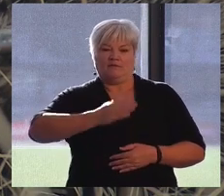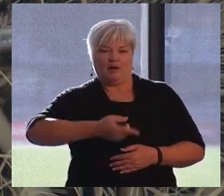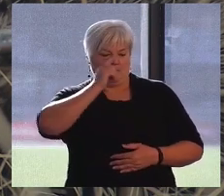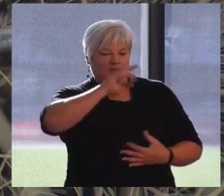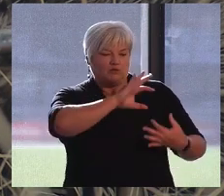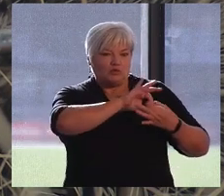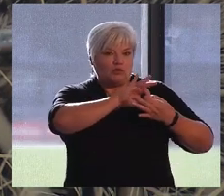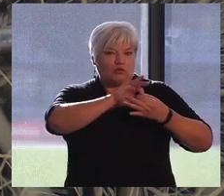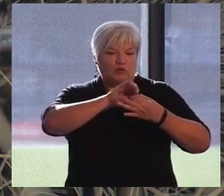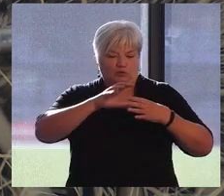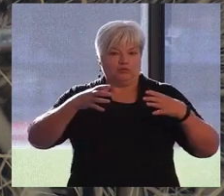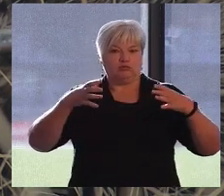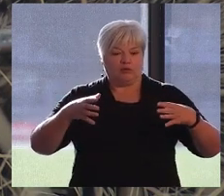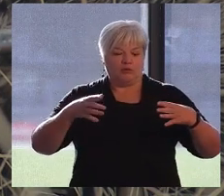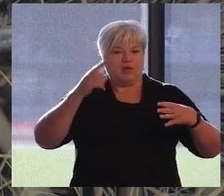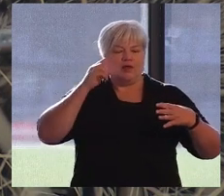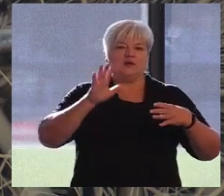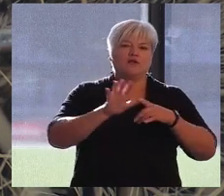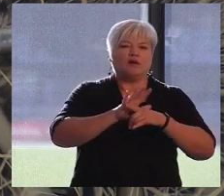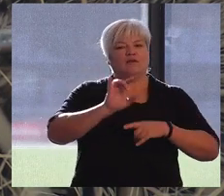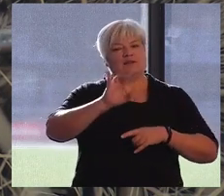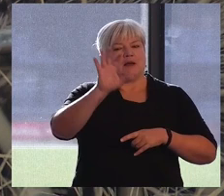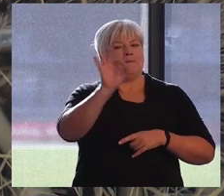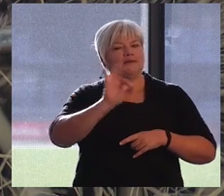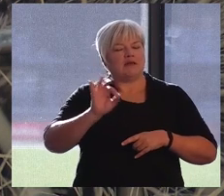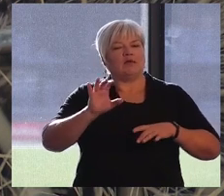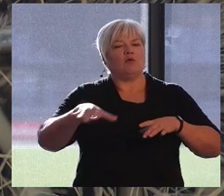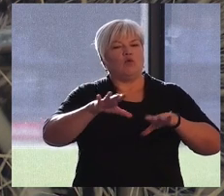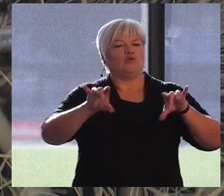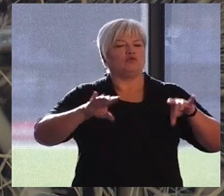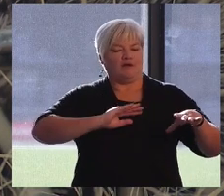of the Australian farming population, I'd say, would be on track to get that in the next year.